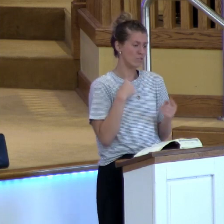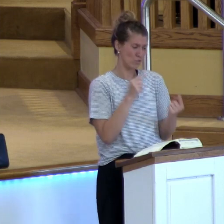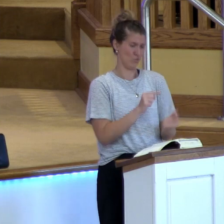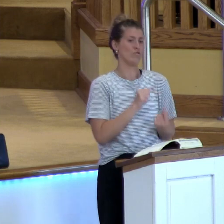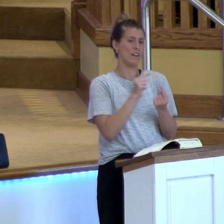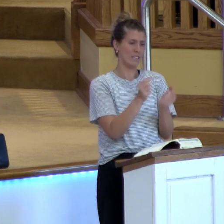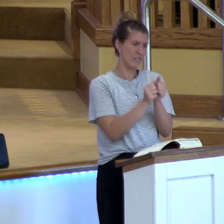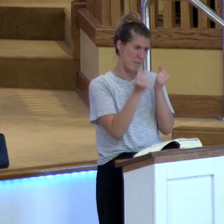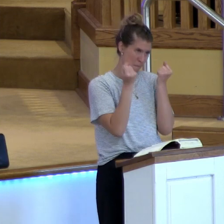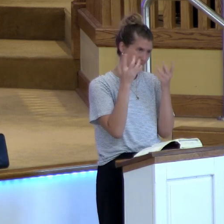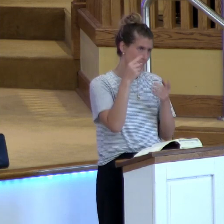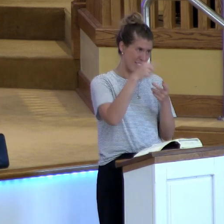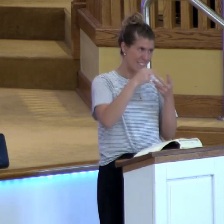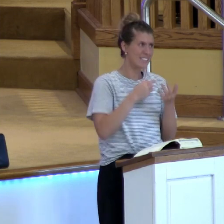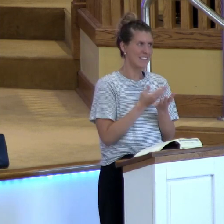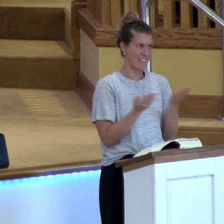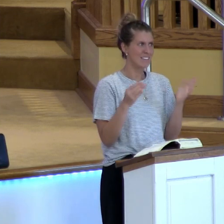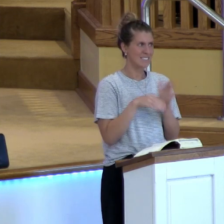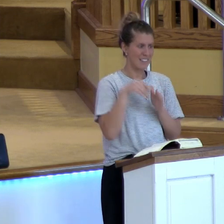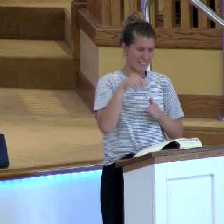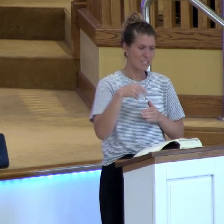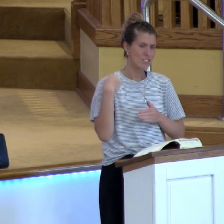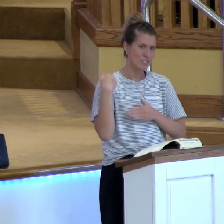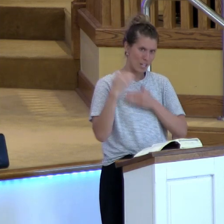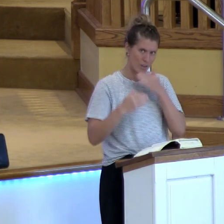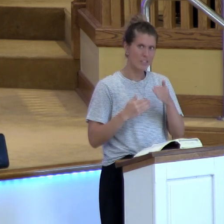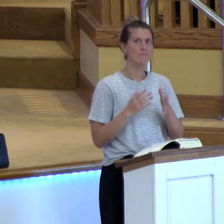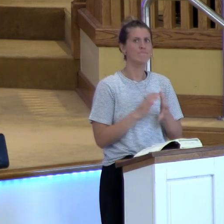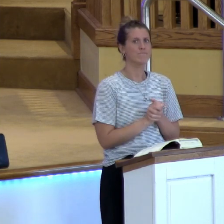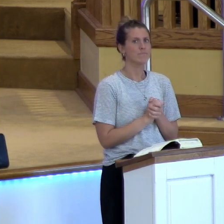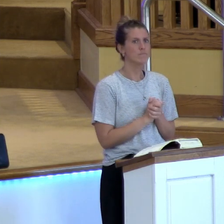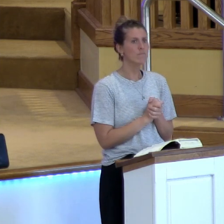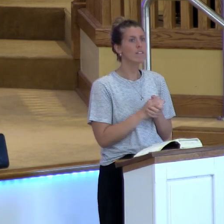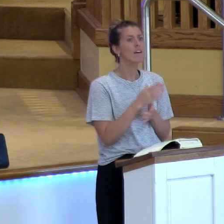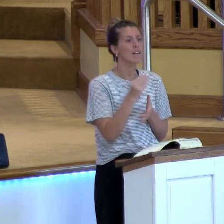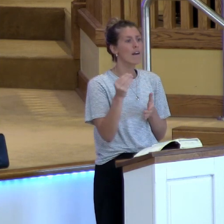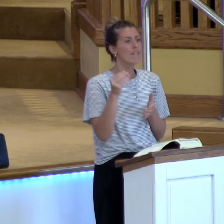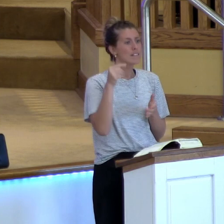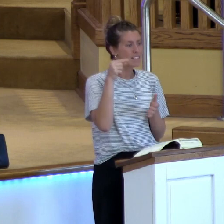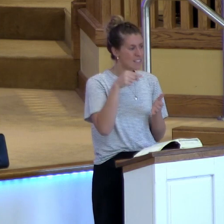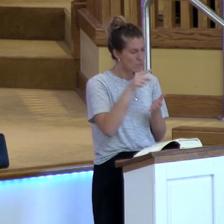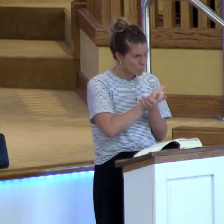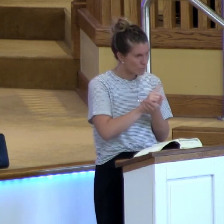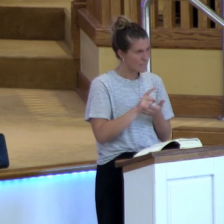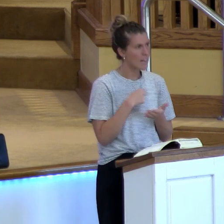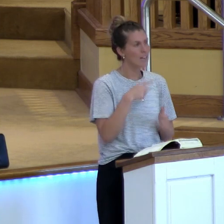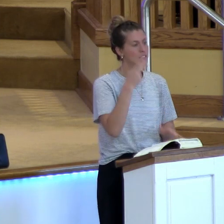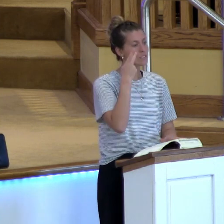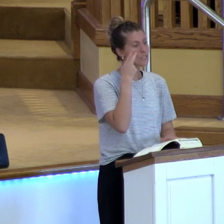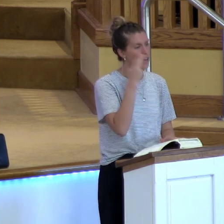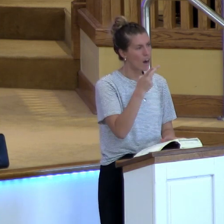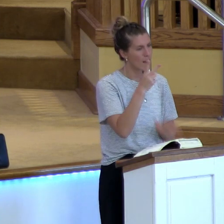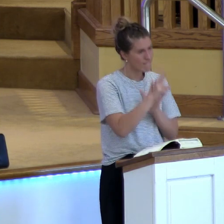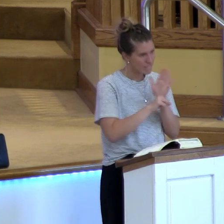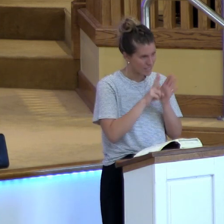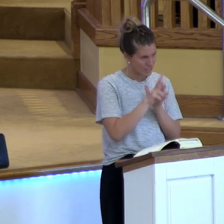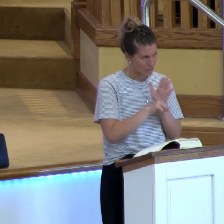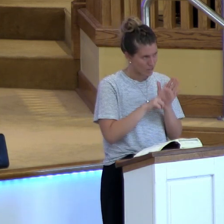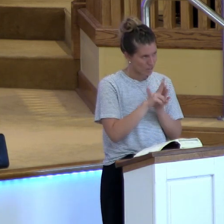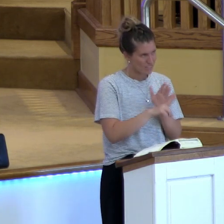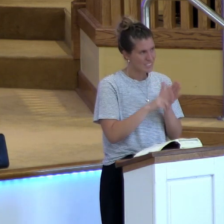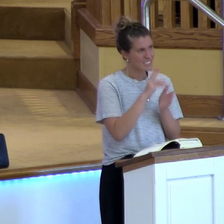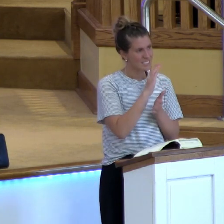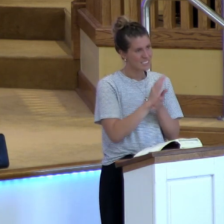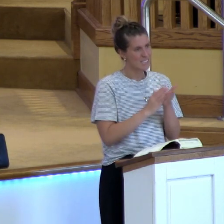with many of these things in the generation in which we live today. And this week I saw a video of